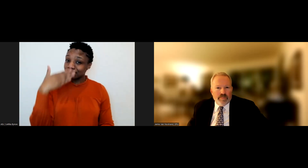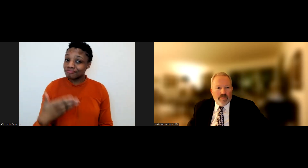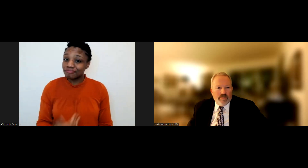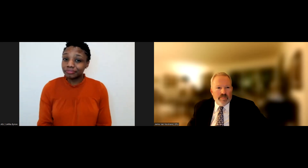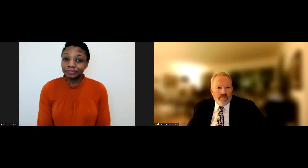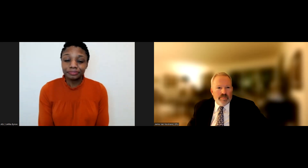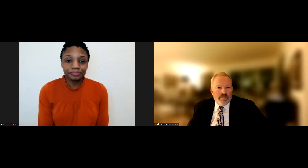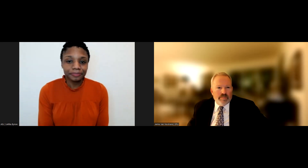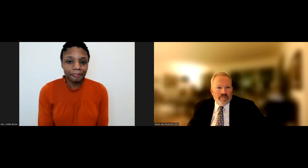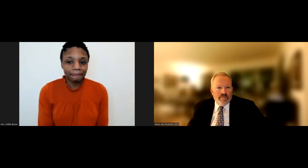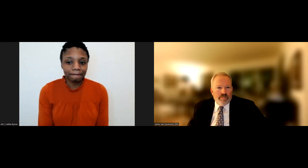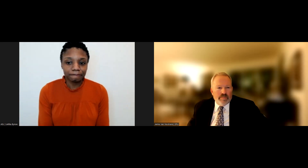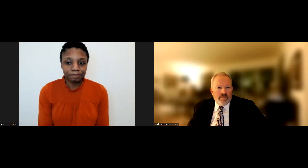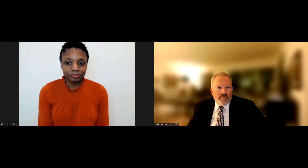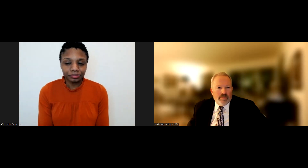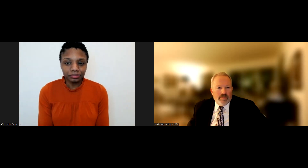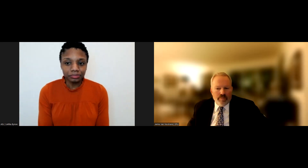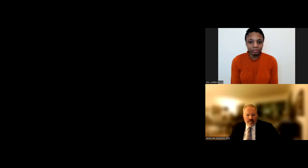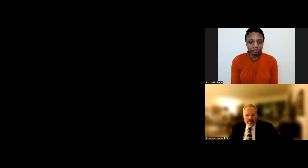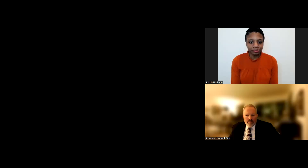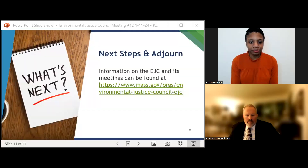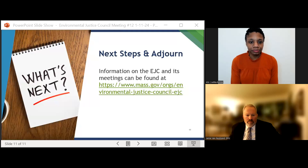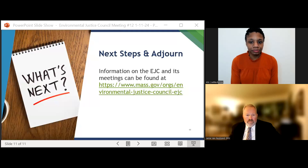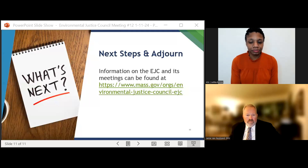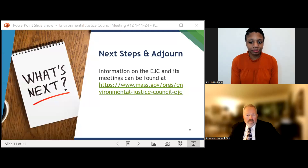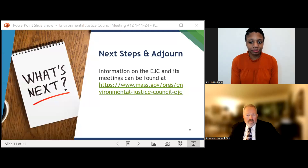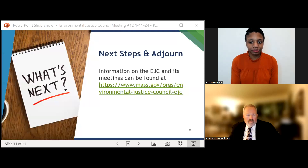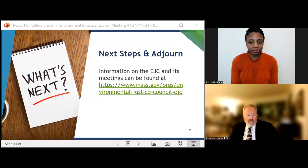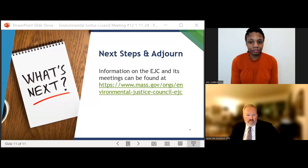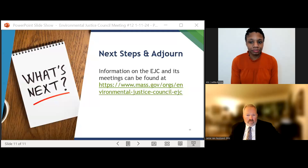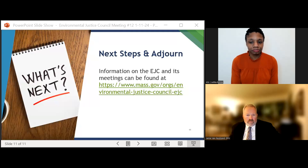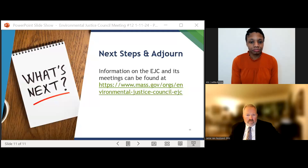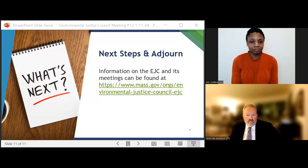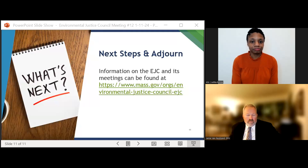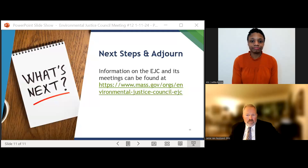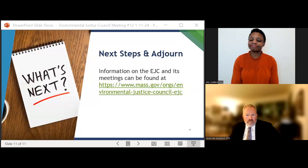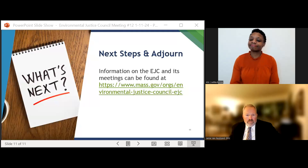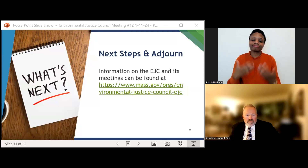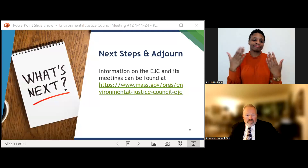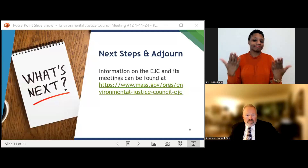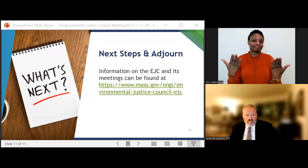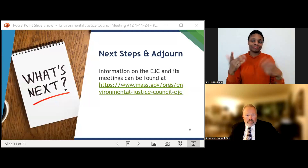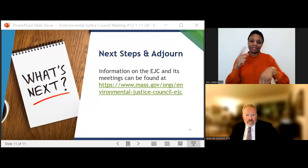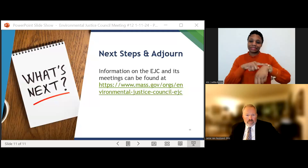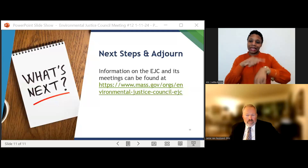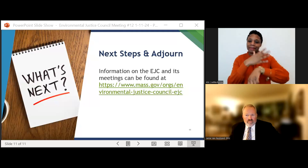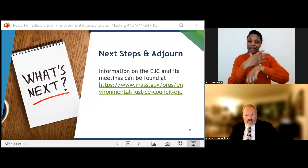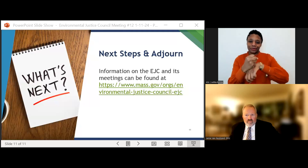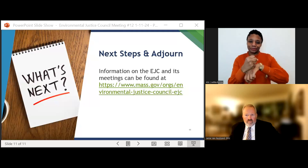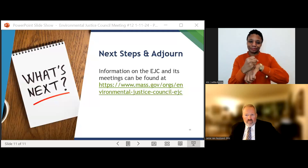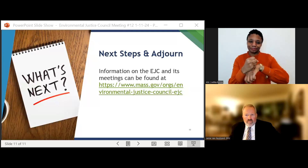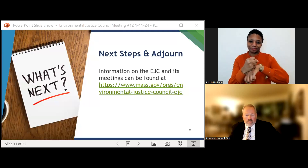Thank you, Chair. And with that, we will not have time. We won't have time to have the second